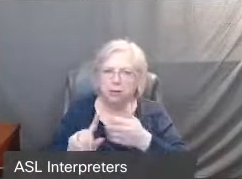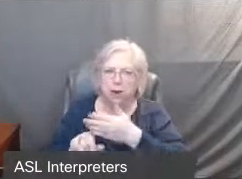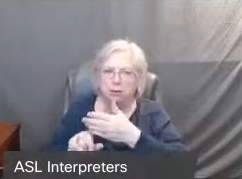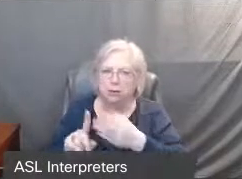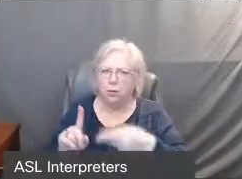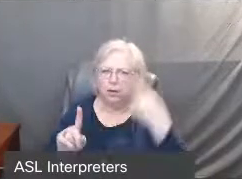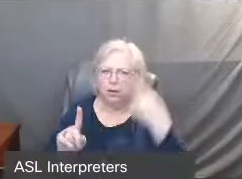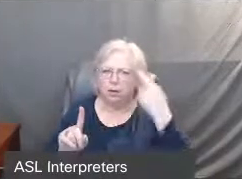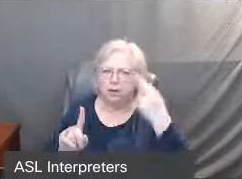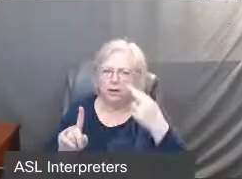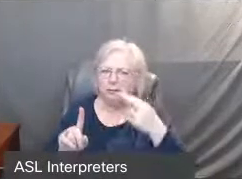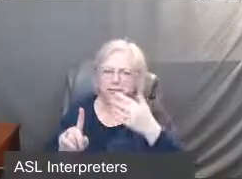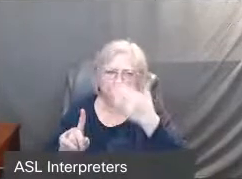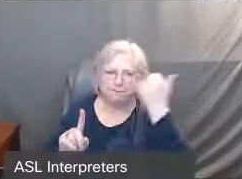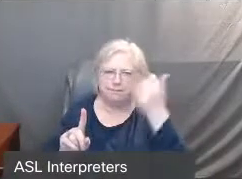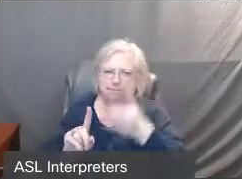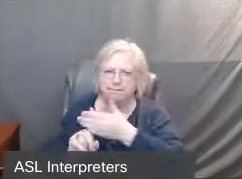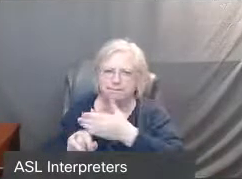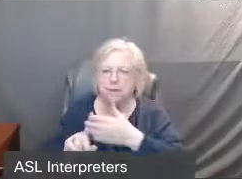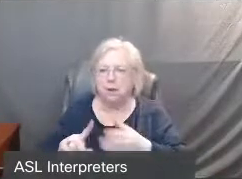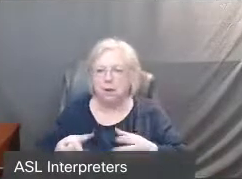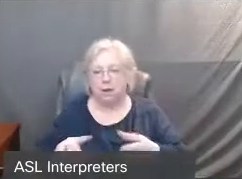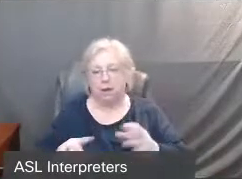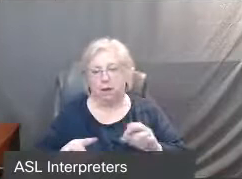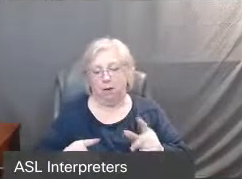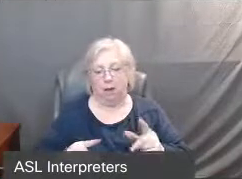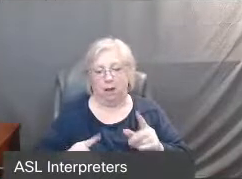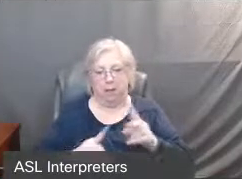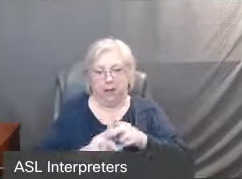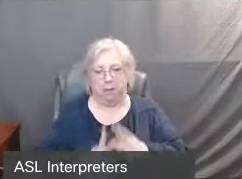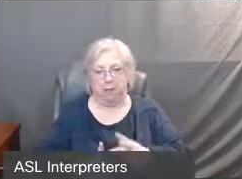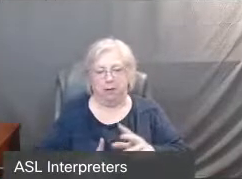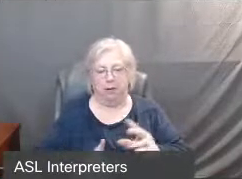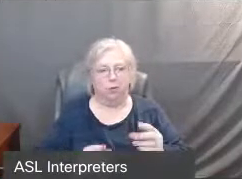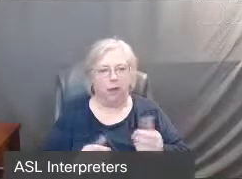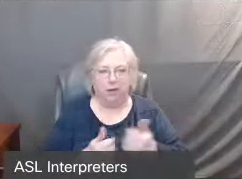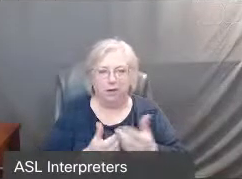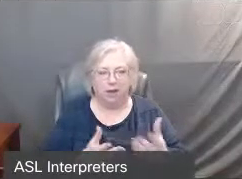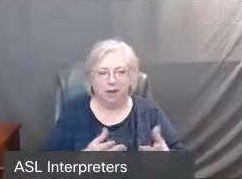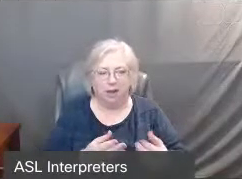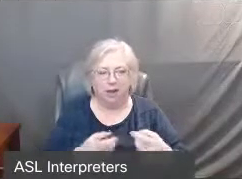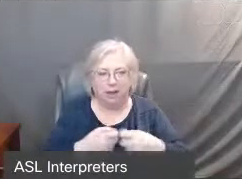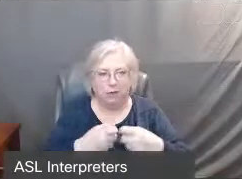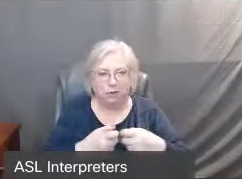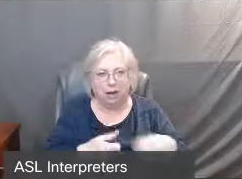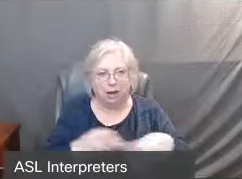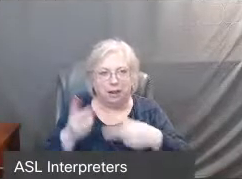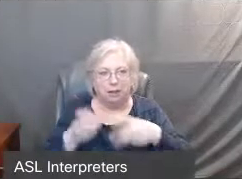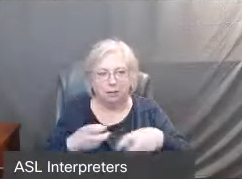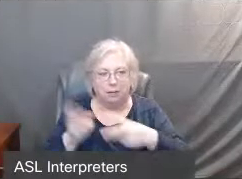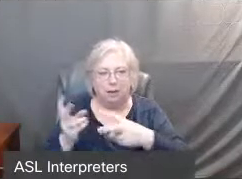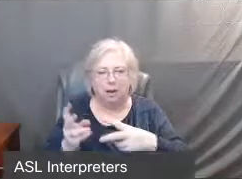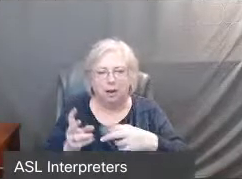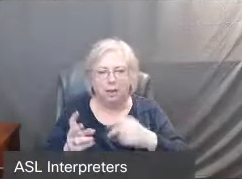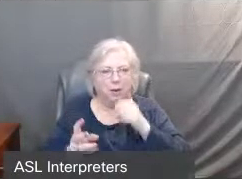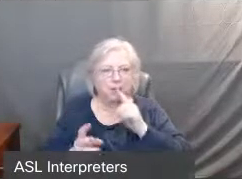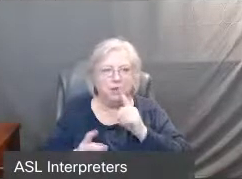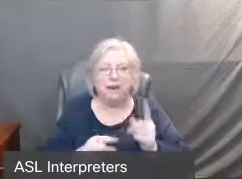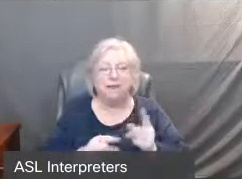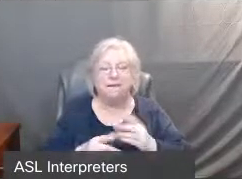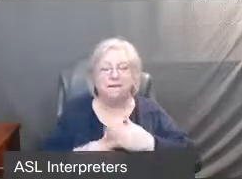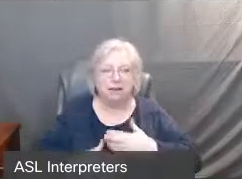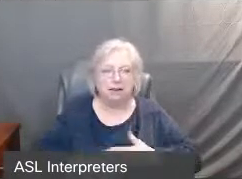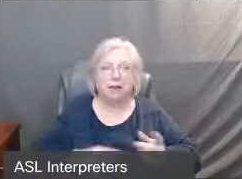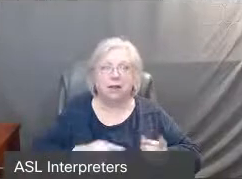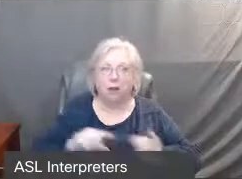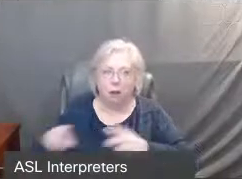it not being posted? So we turned everything in online, and we didn't actually physically go to